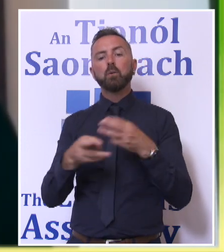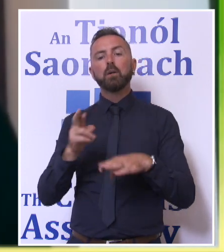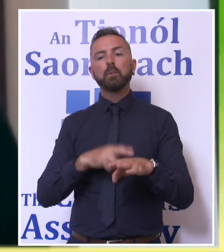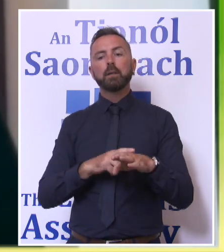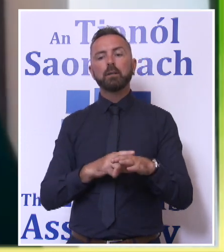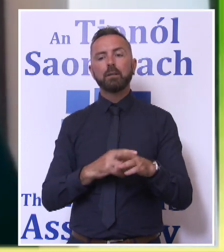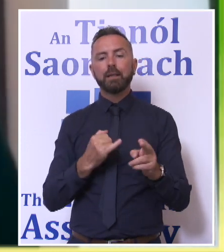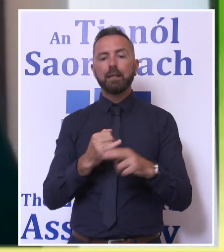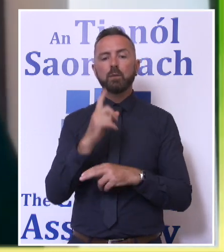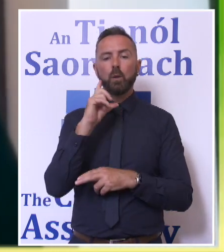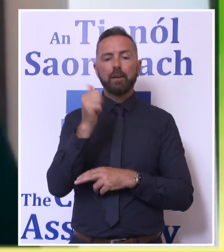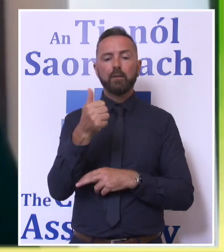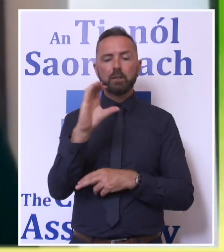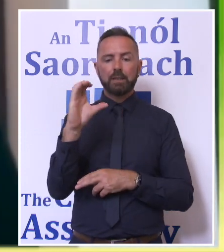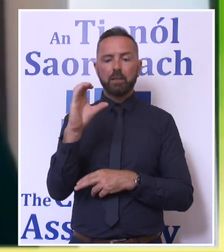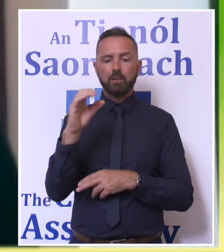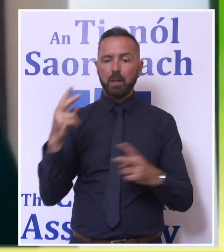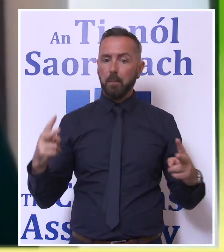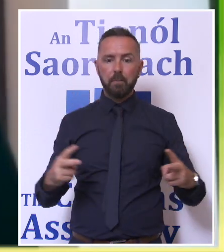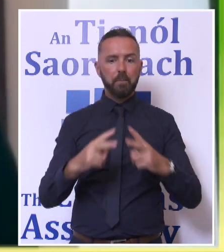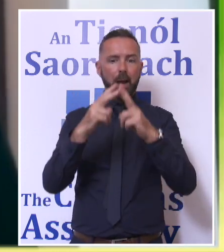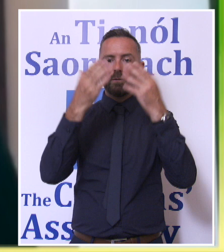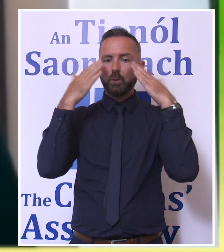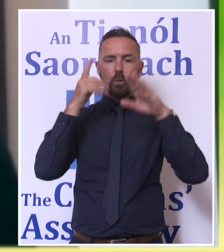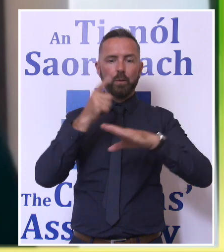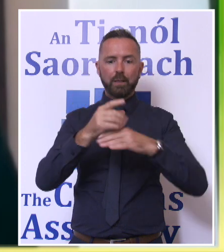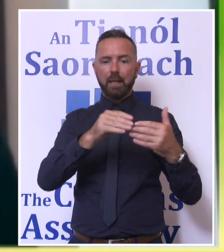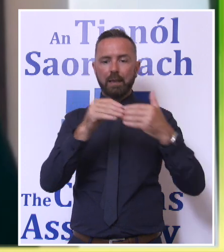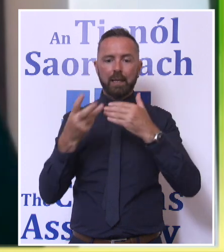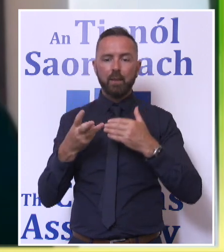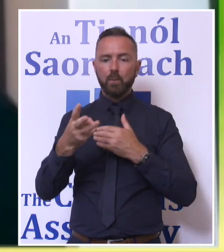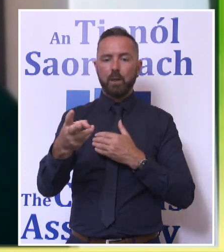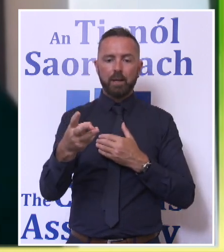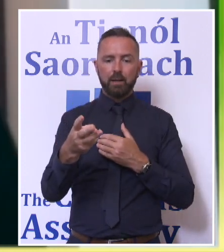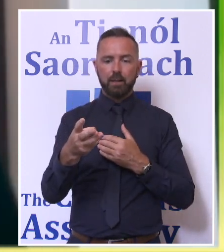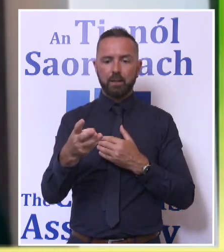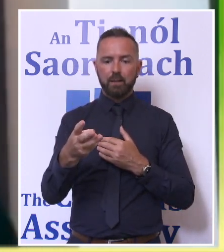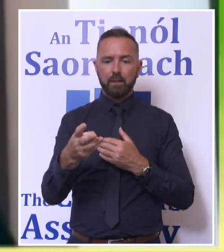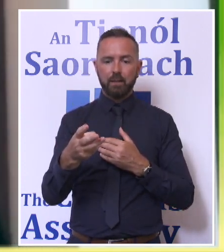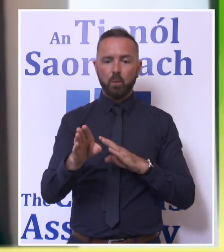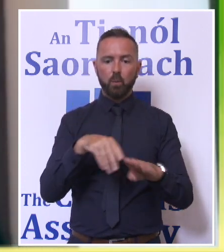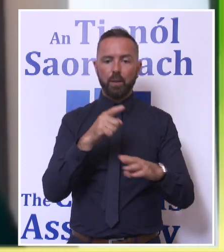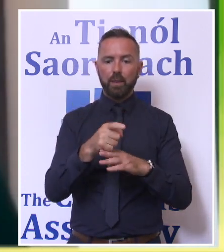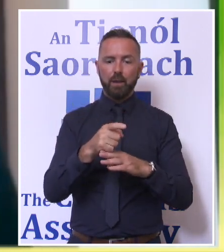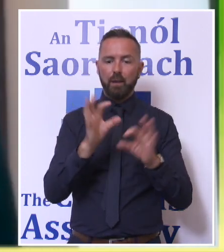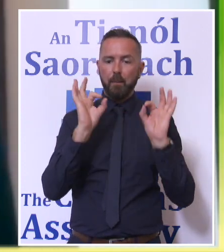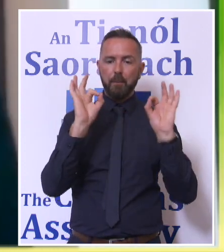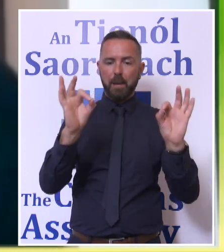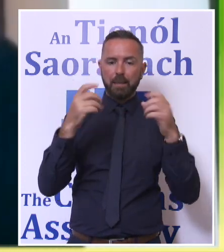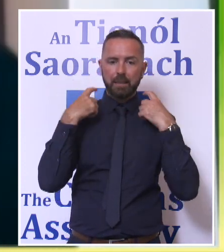In the 21st century, and Paris is showing this, absolutely leading the way through the amazing Mayor Anne Hidalgo in